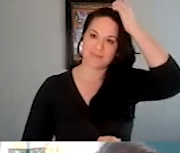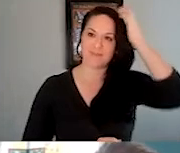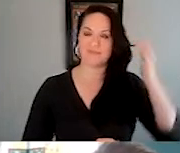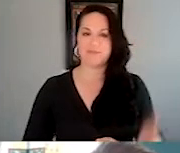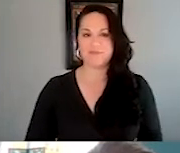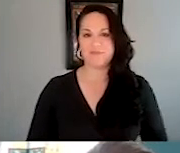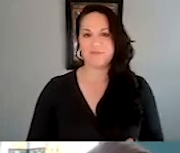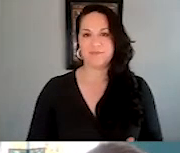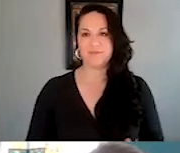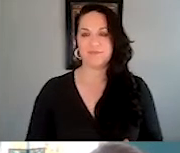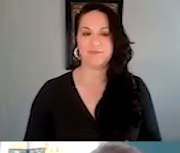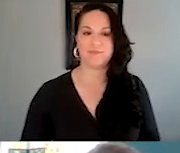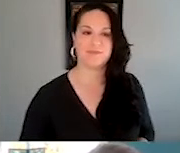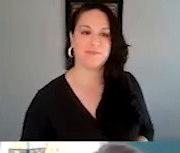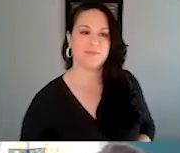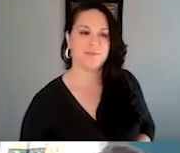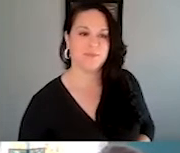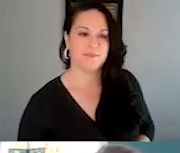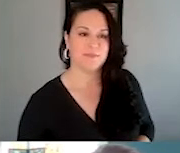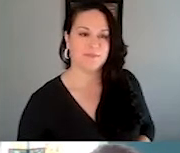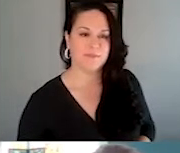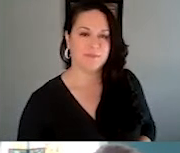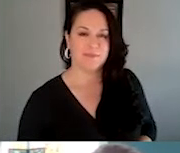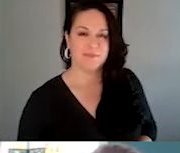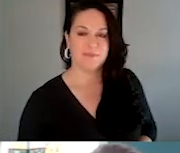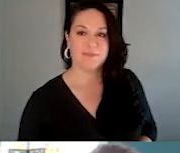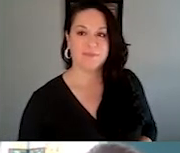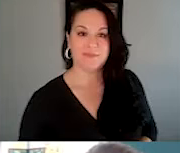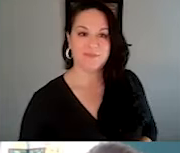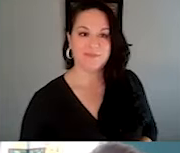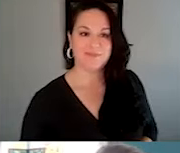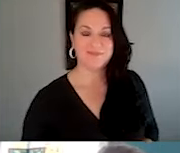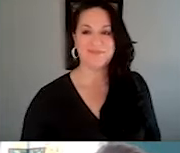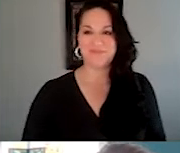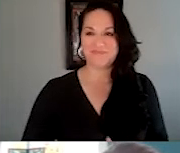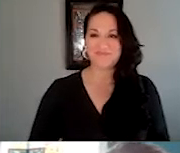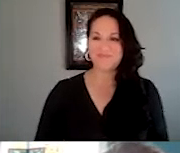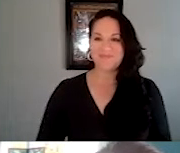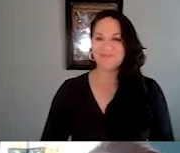consultants. So if you have any questions, please let me know, but otherwise I'm ready to get started.